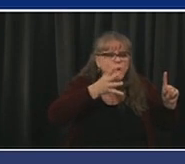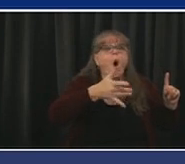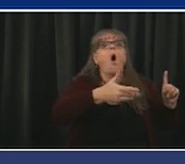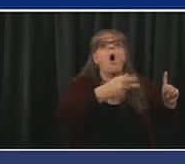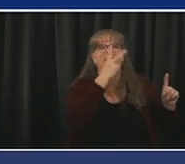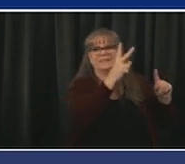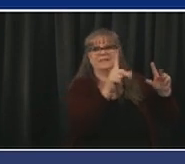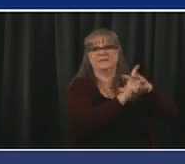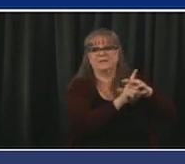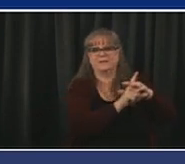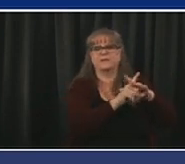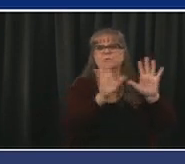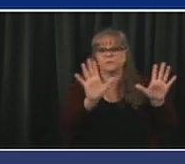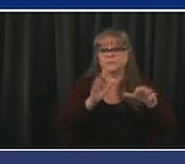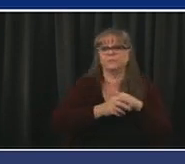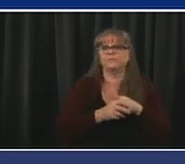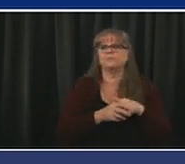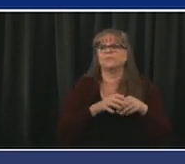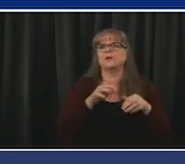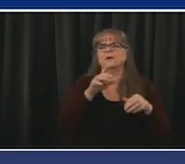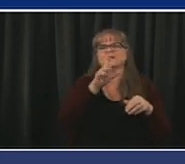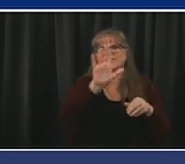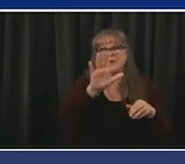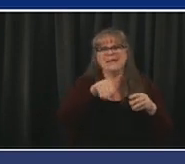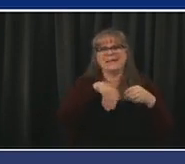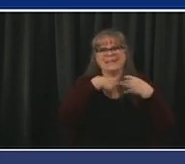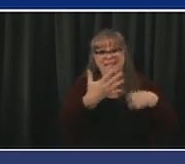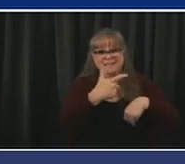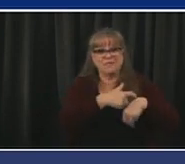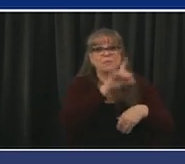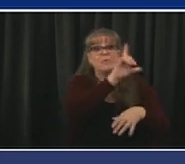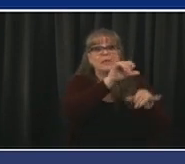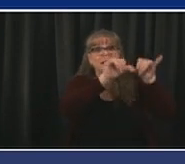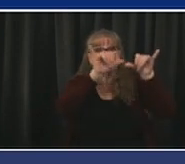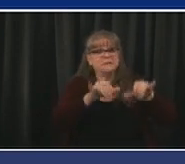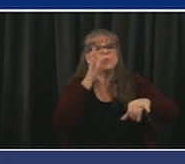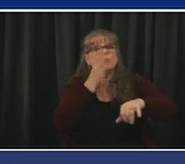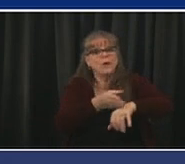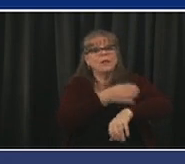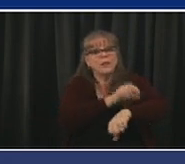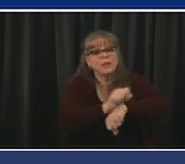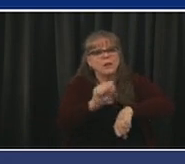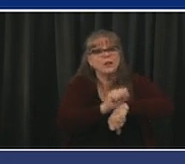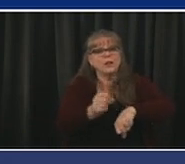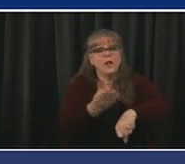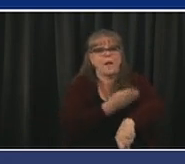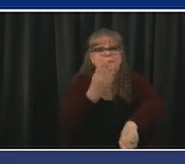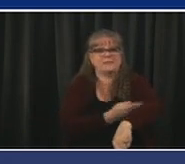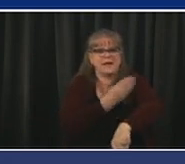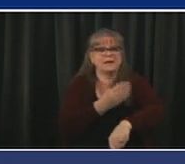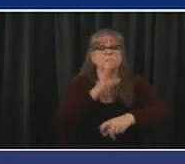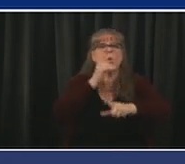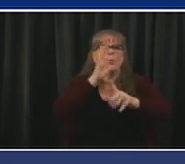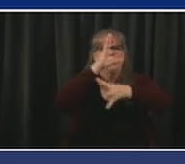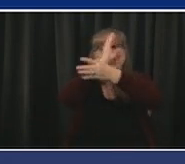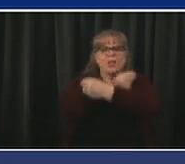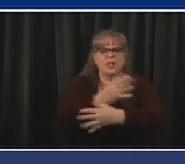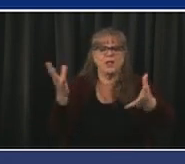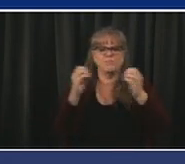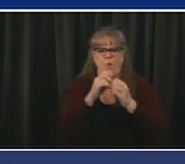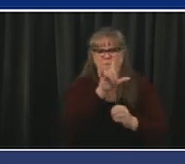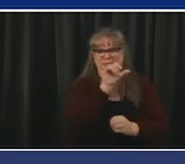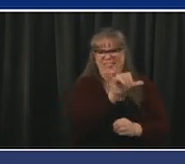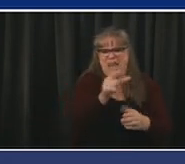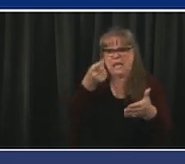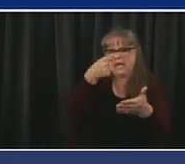to account for these changes. And we'll provide more details next week. And I want to take a moment to thank all of our providers, our hospitals,